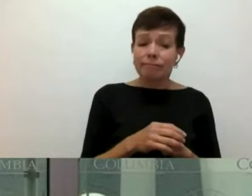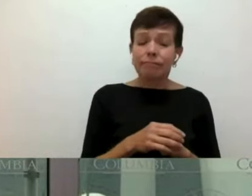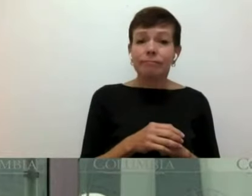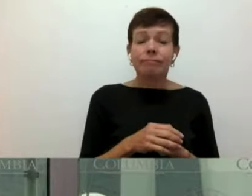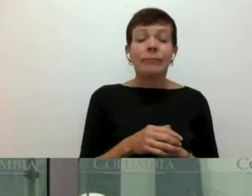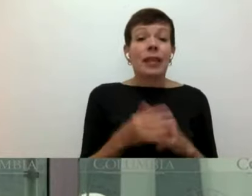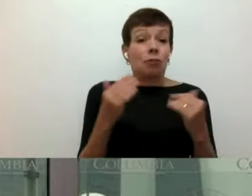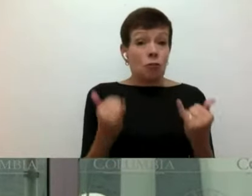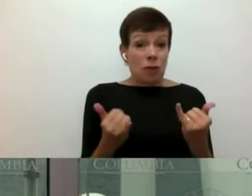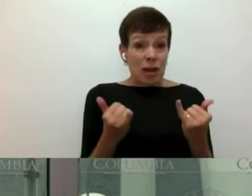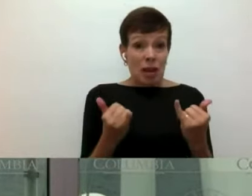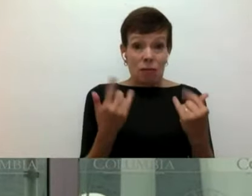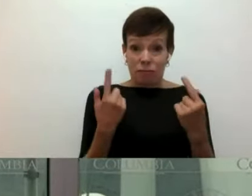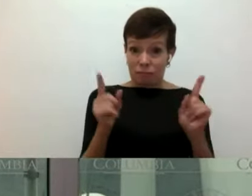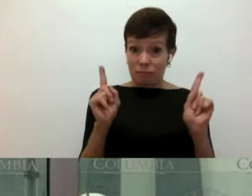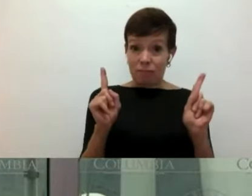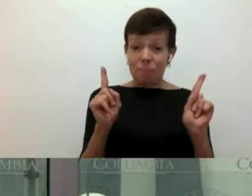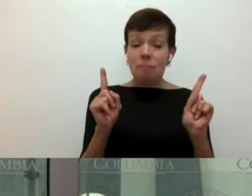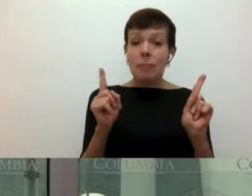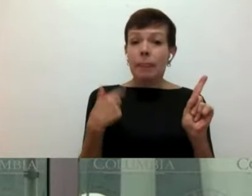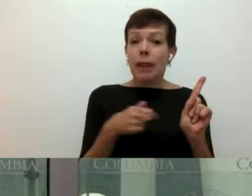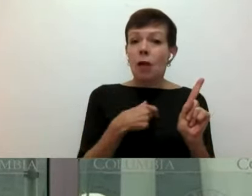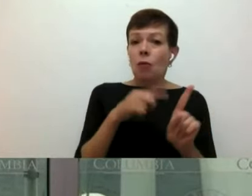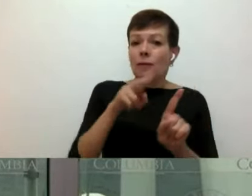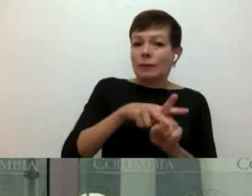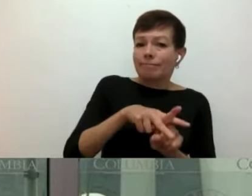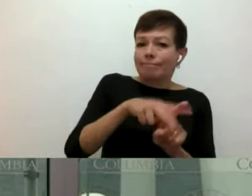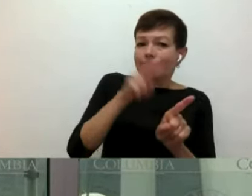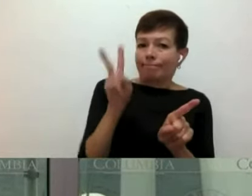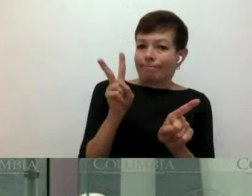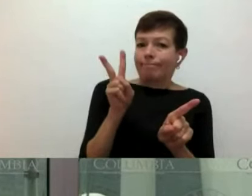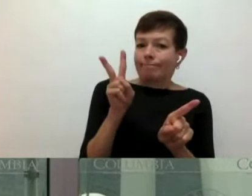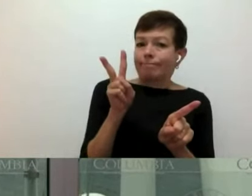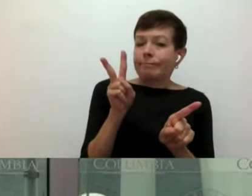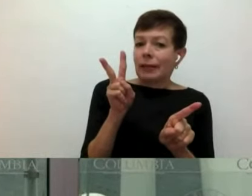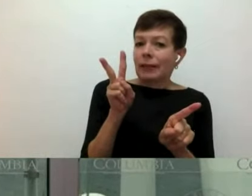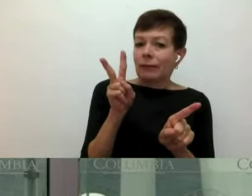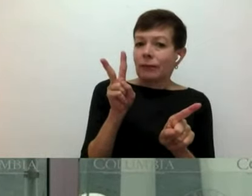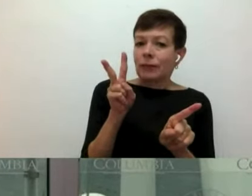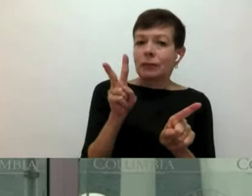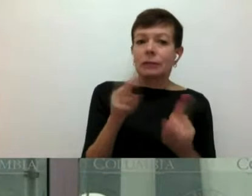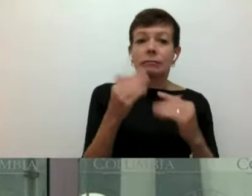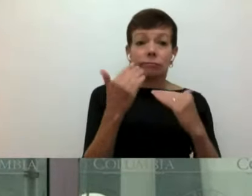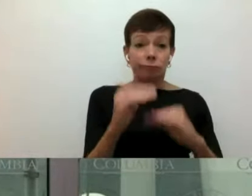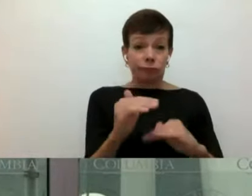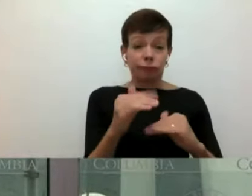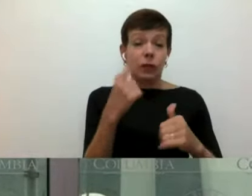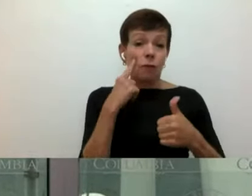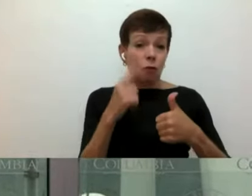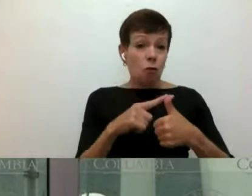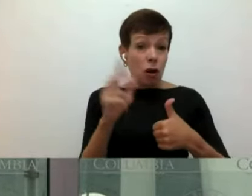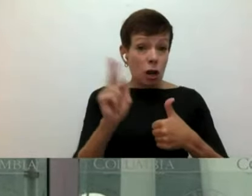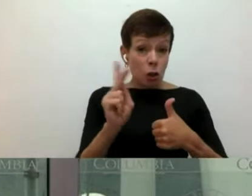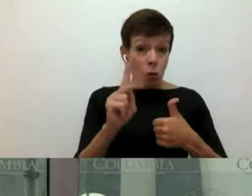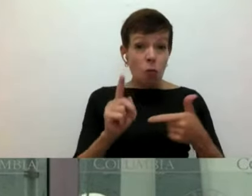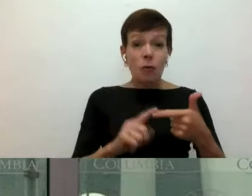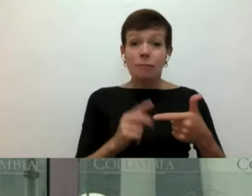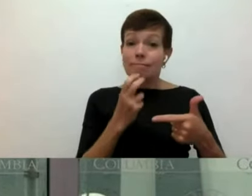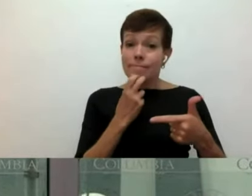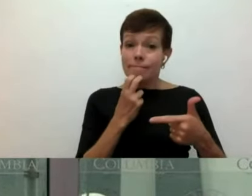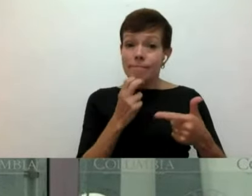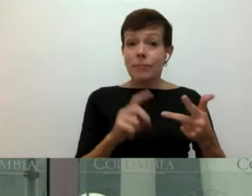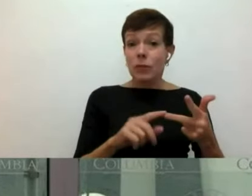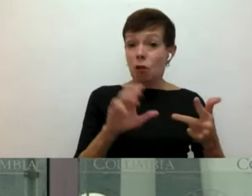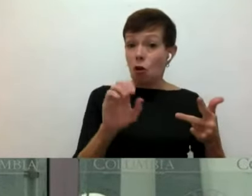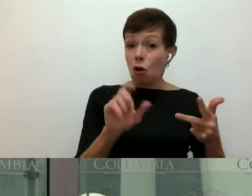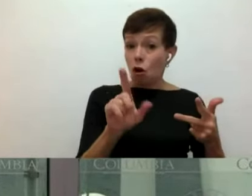understanding. Because the desired effect has been achieved, we have lifted travel restrictions for the purposes of staying in temporary accommodation